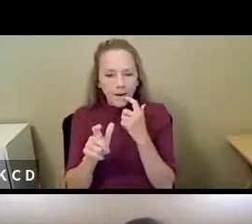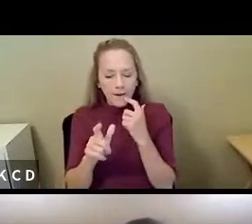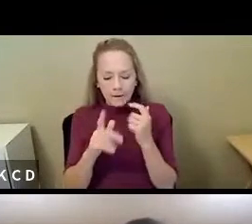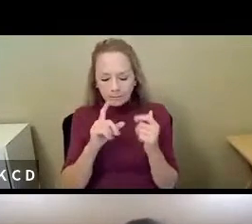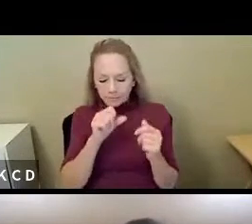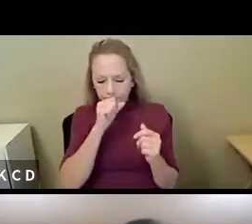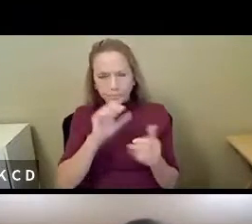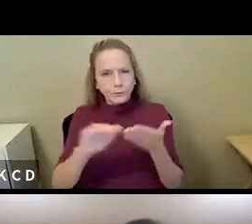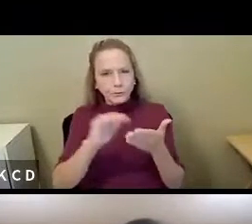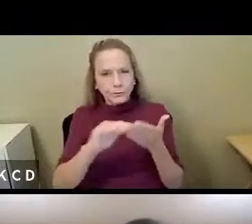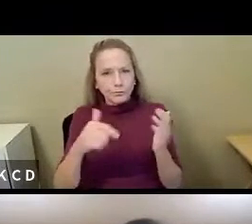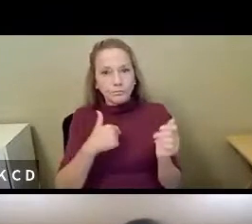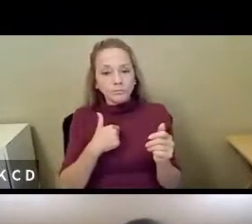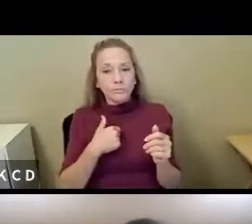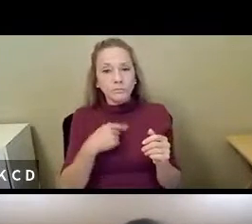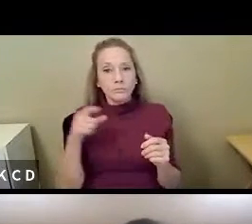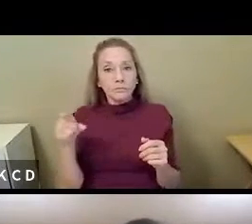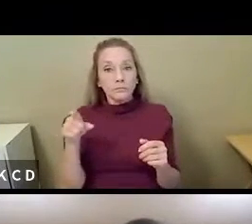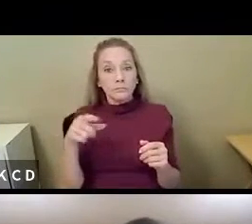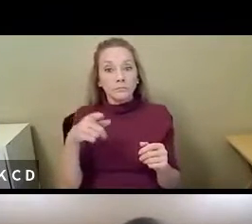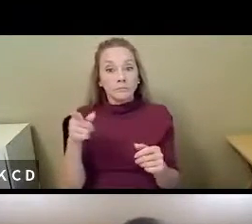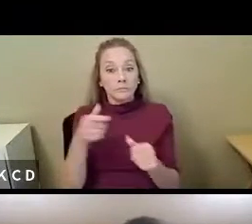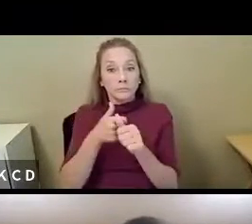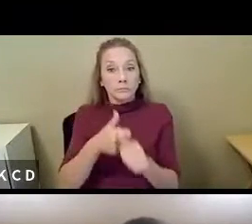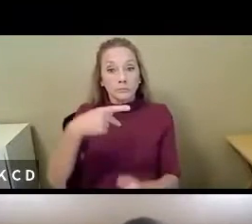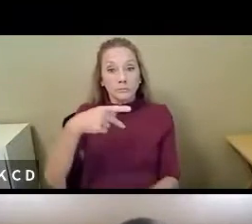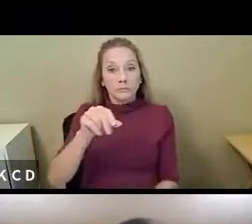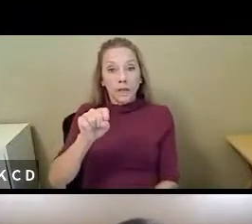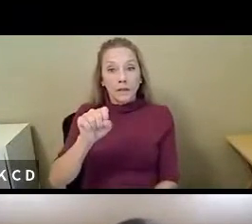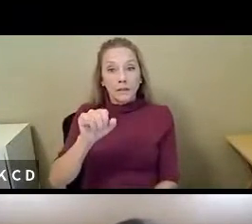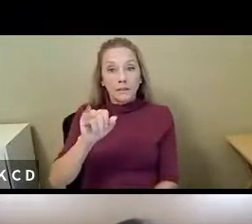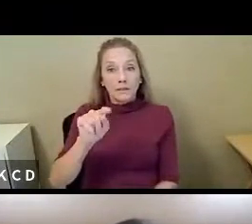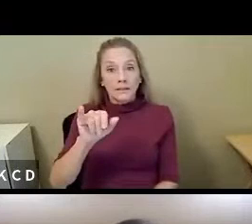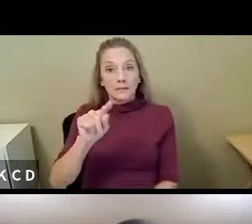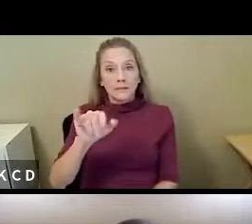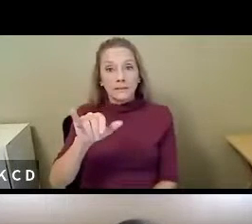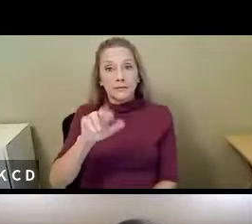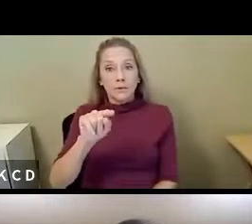me, positivity rate and